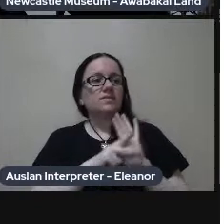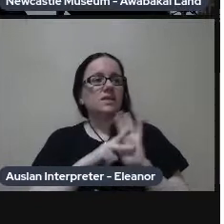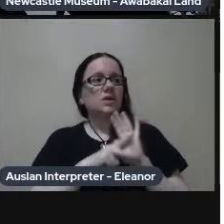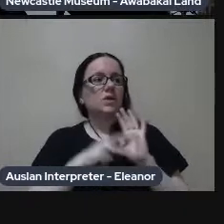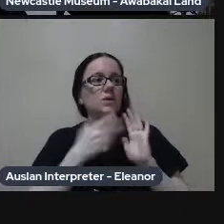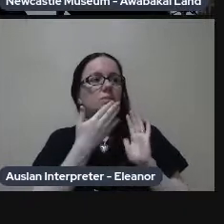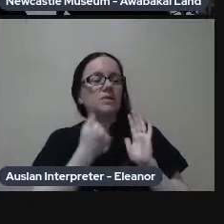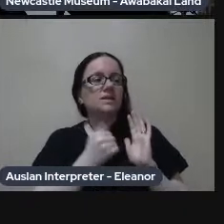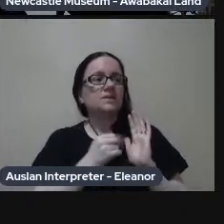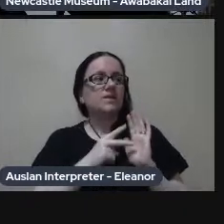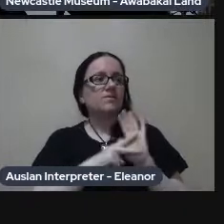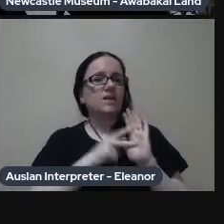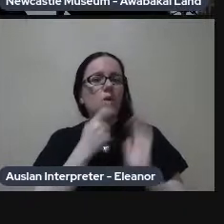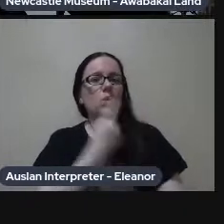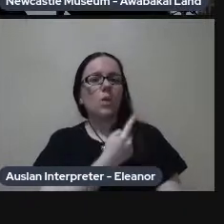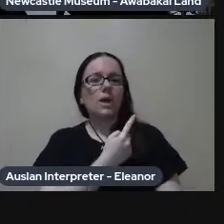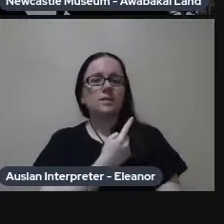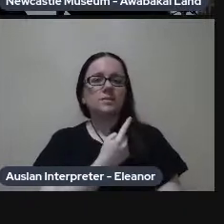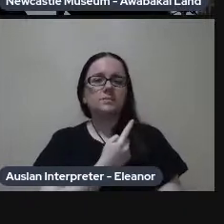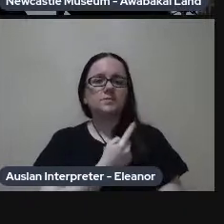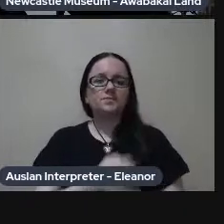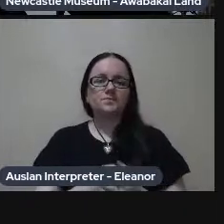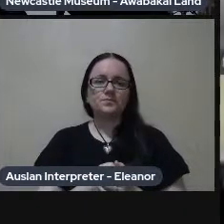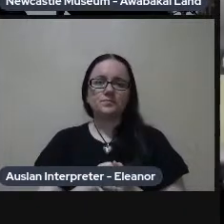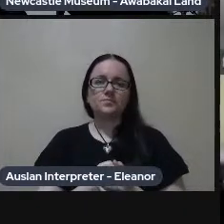Just video one. As I say, I'm a